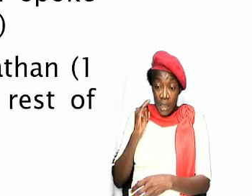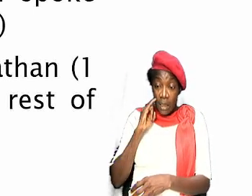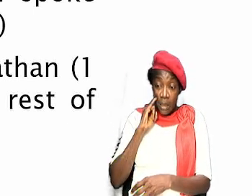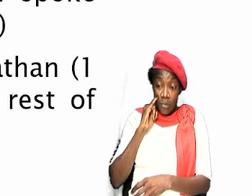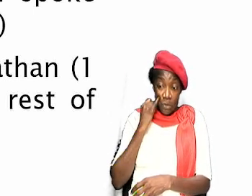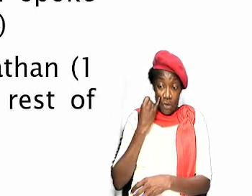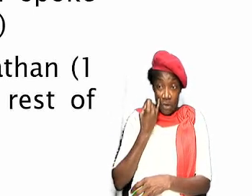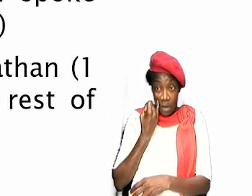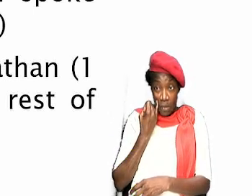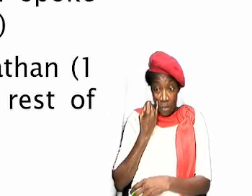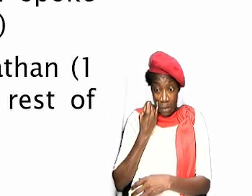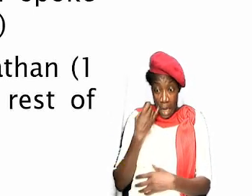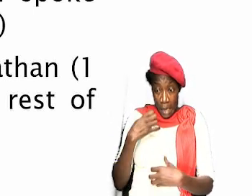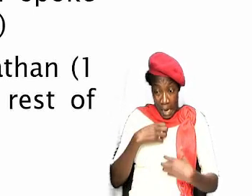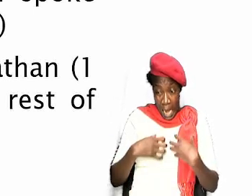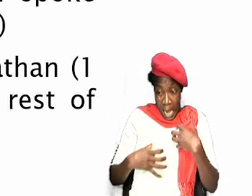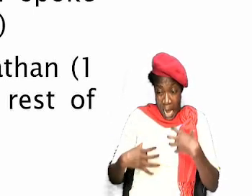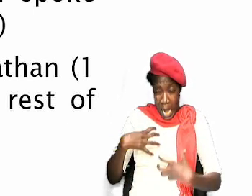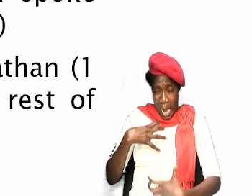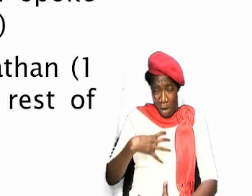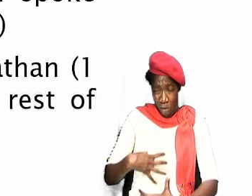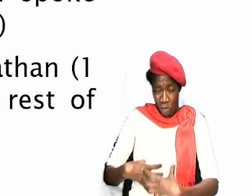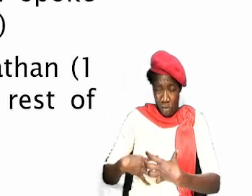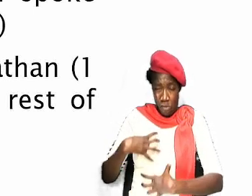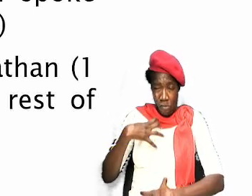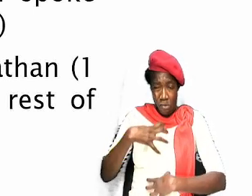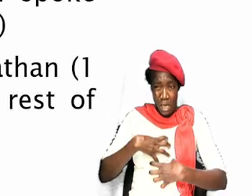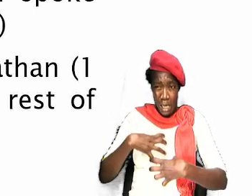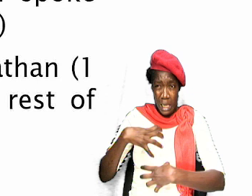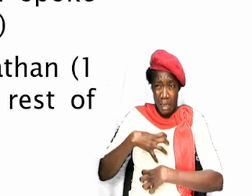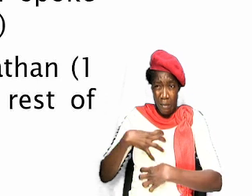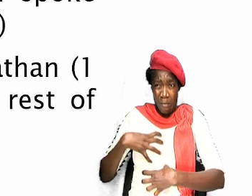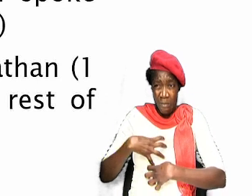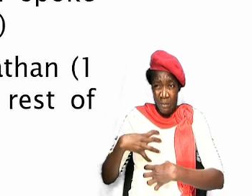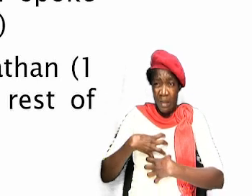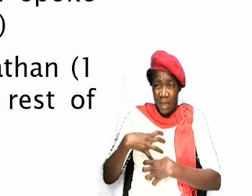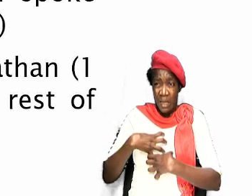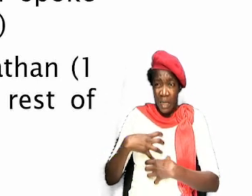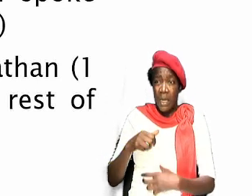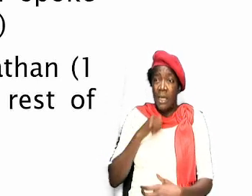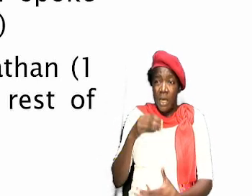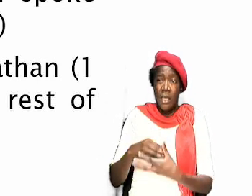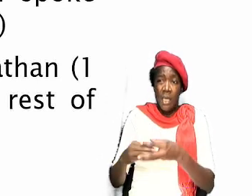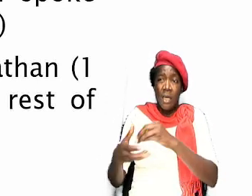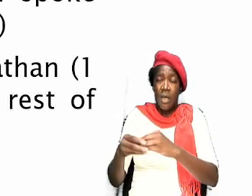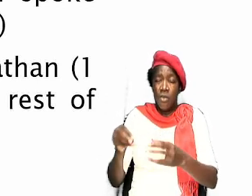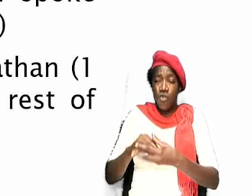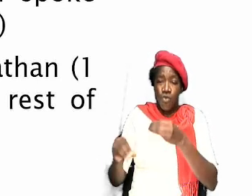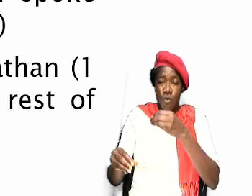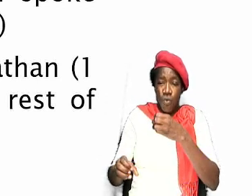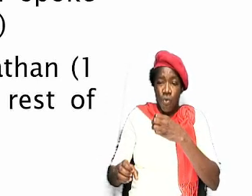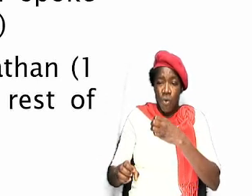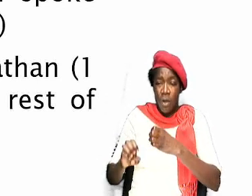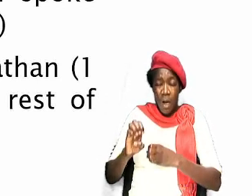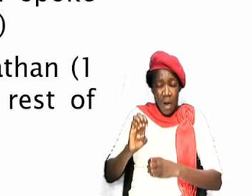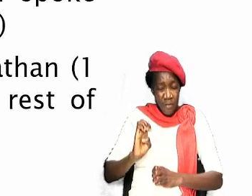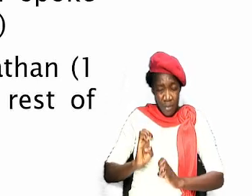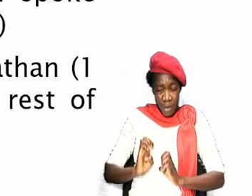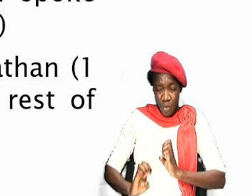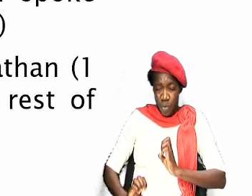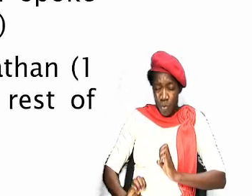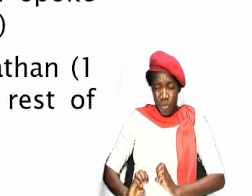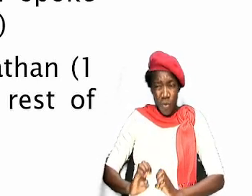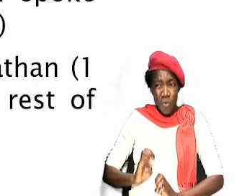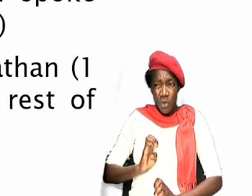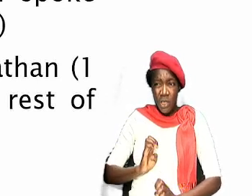and angry. Anger overtook him. He was not in control of his emotion or spoke rational. And